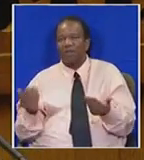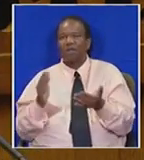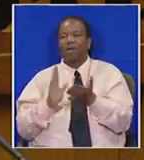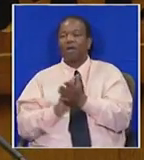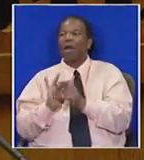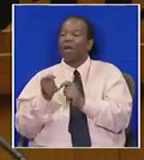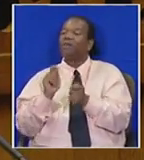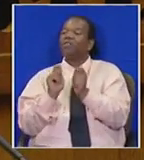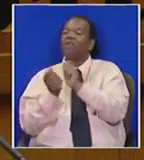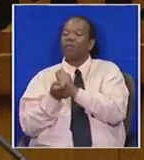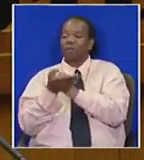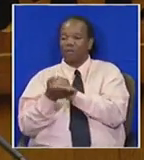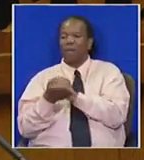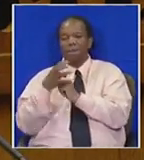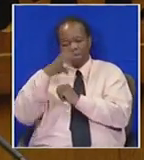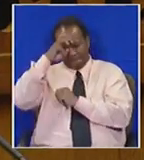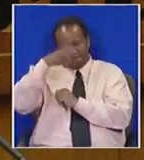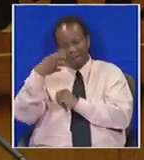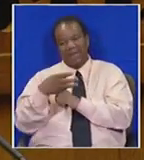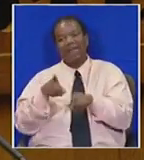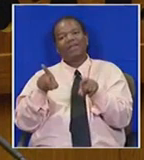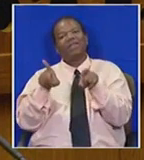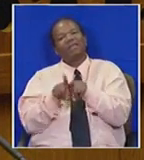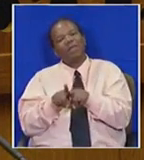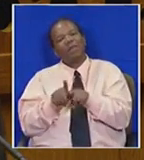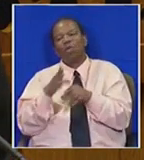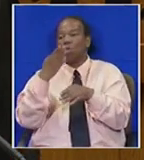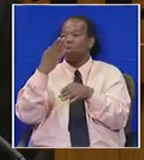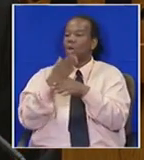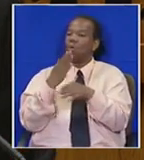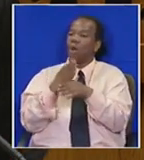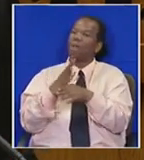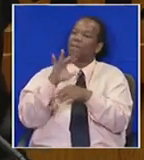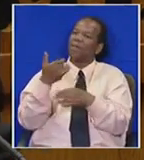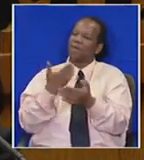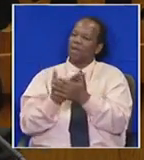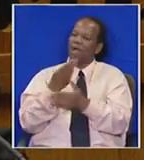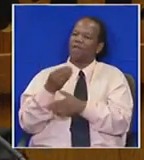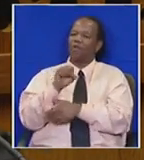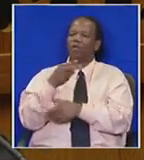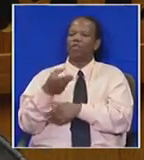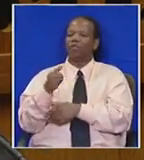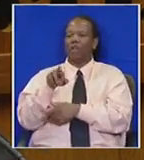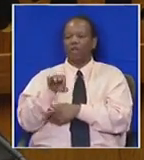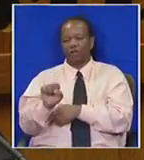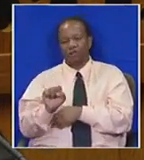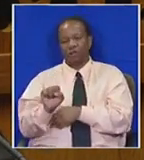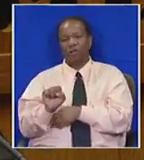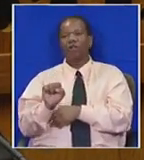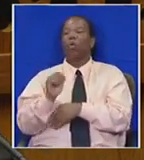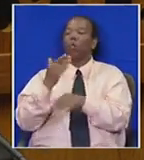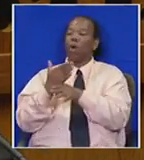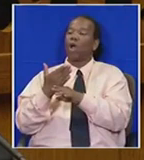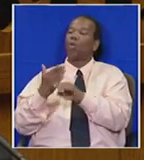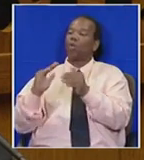sector, particularly aimed at giving workers a stake in the industry. We will work closely with communities,